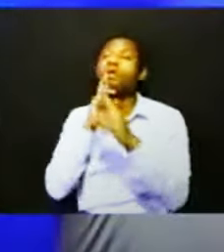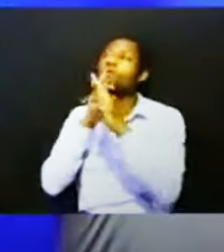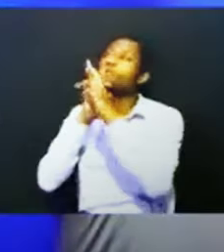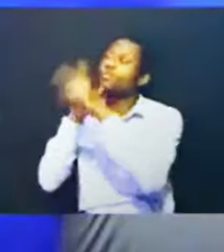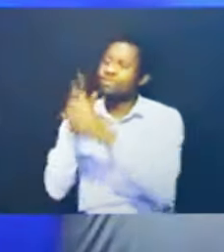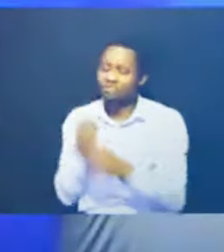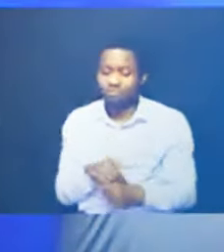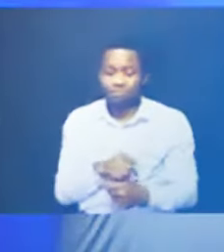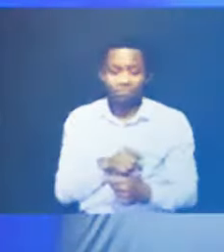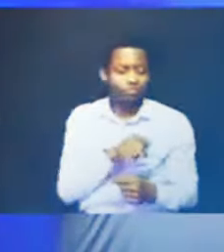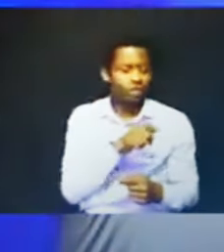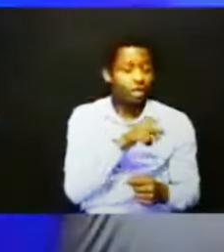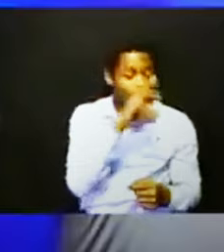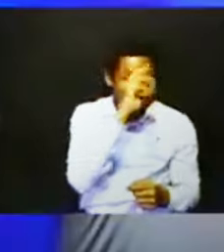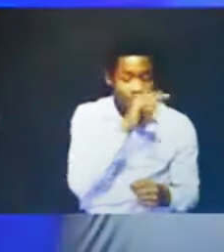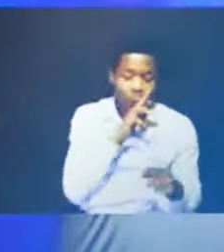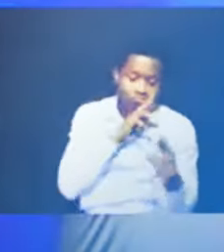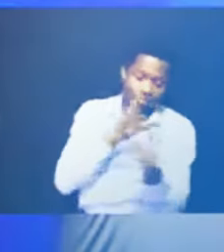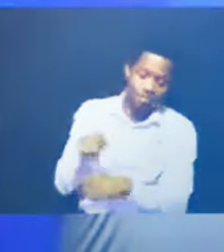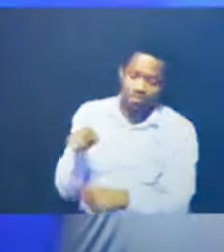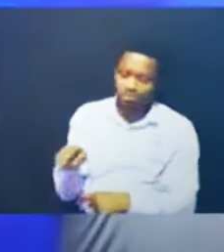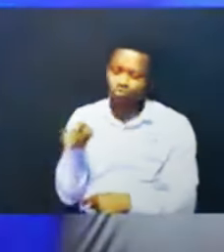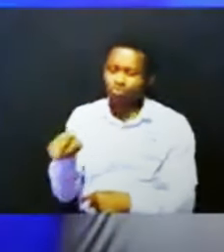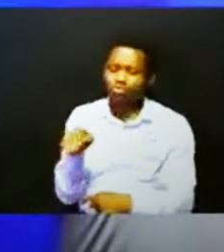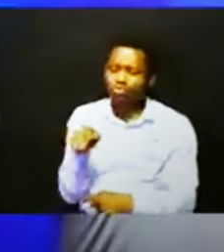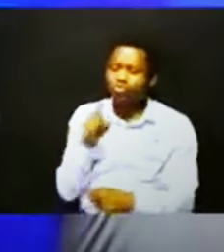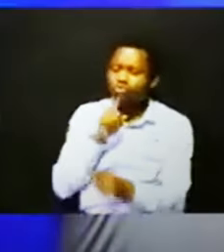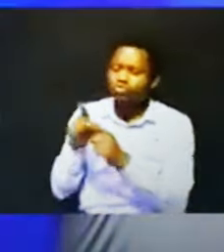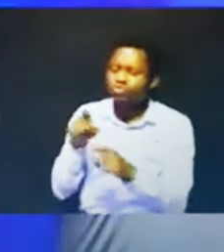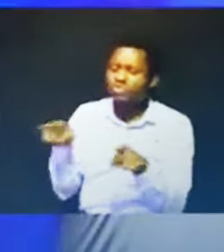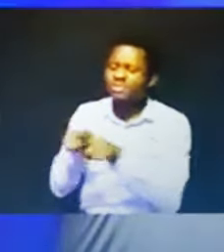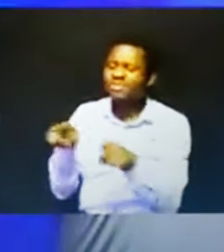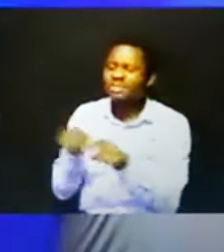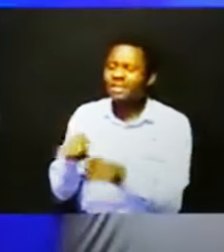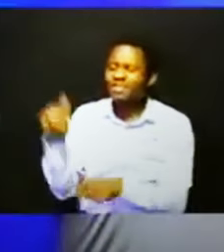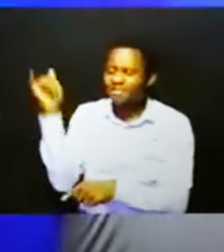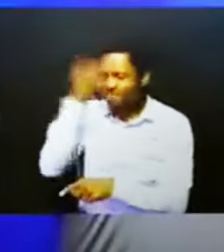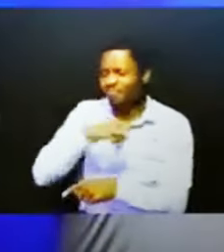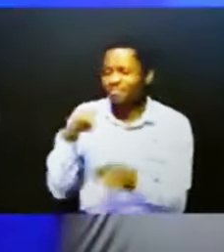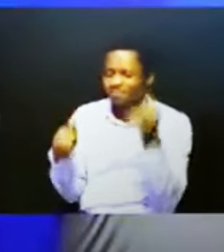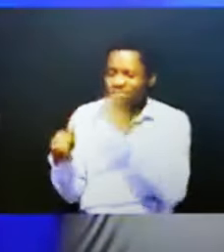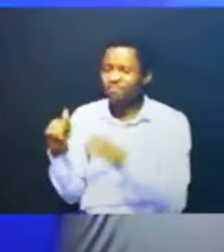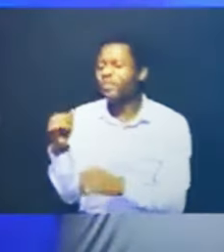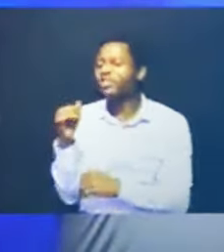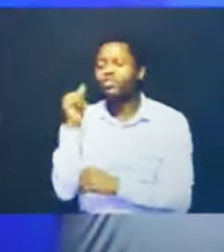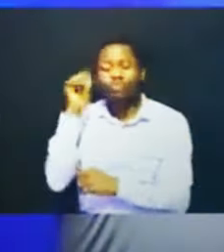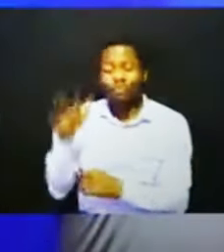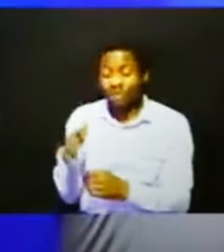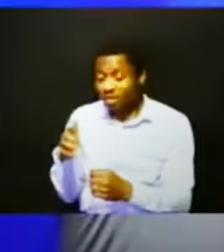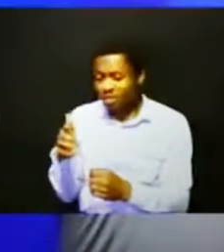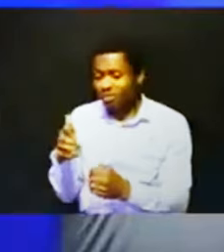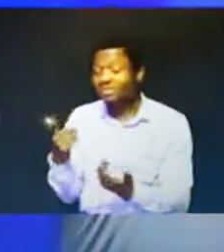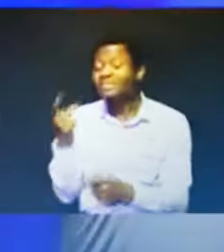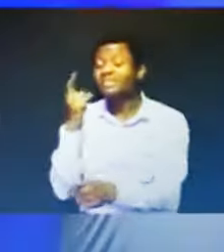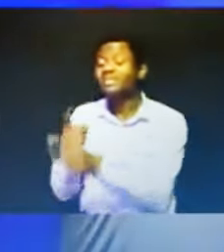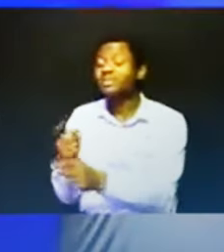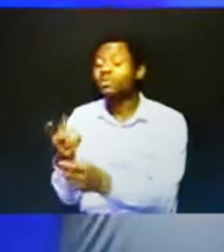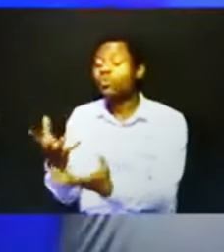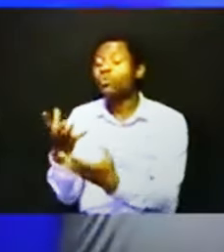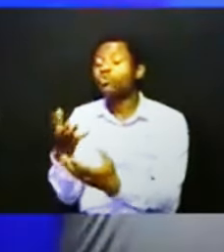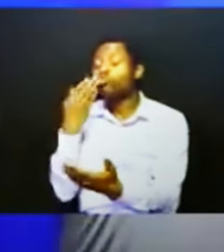replied, "You are talking like a foolish woman. Shall we accept good from God and not trouble? In all